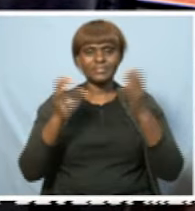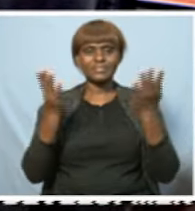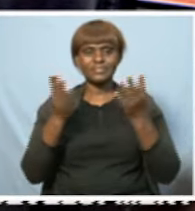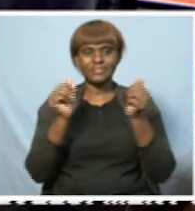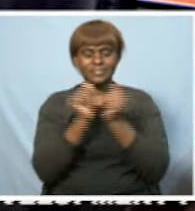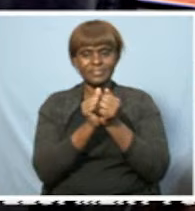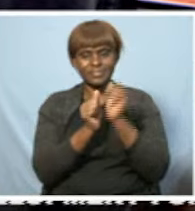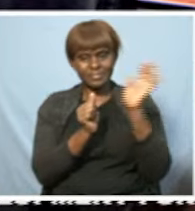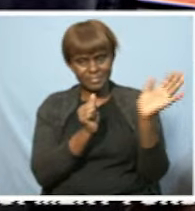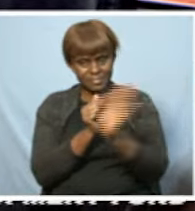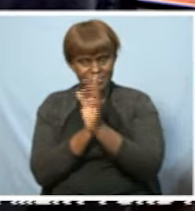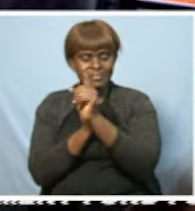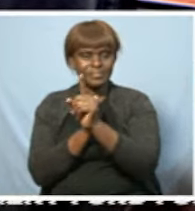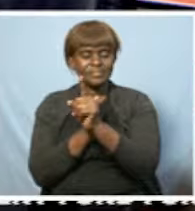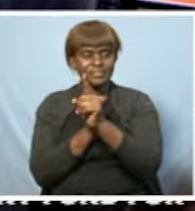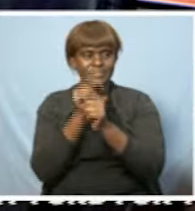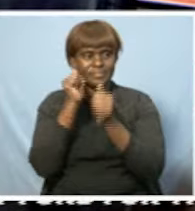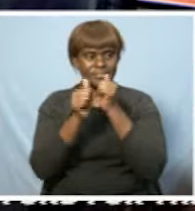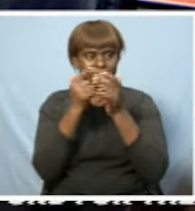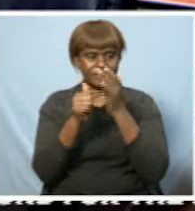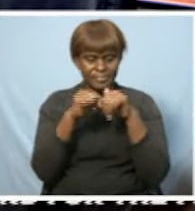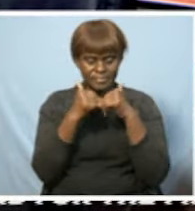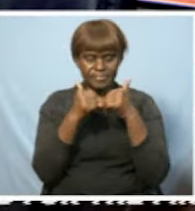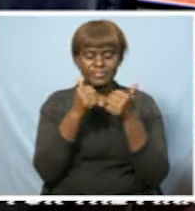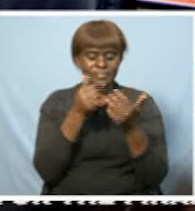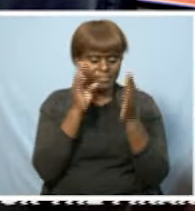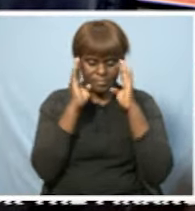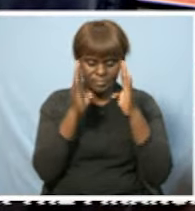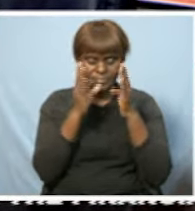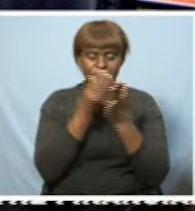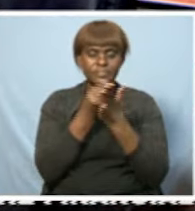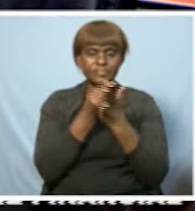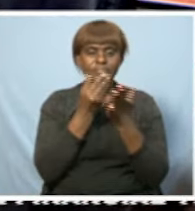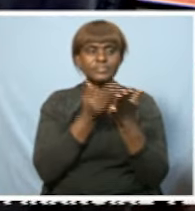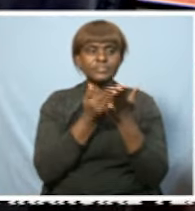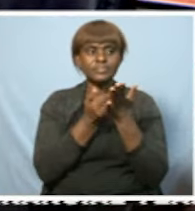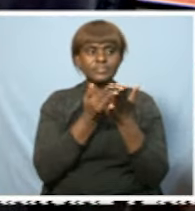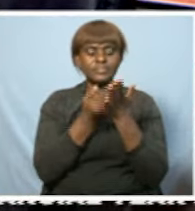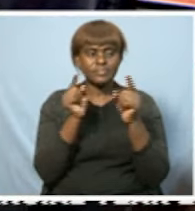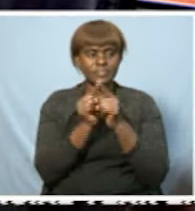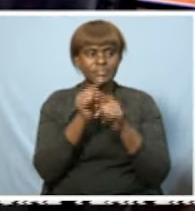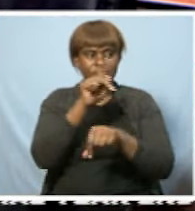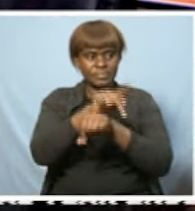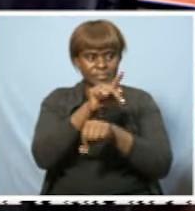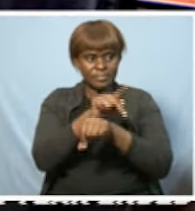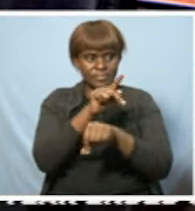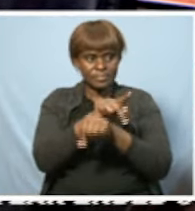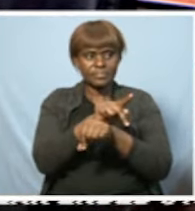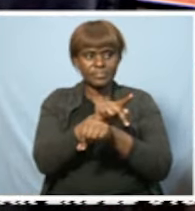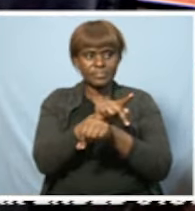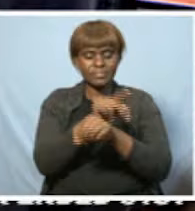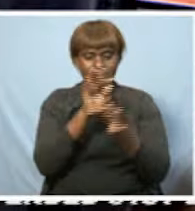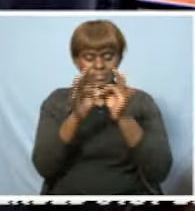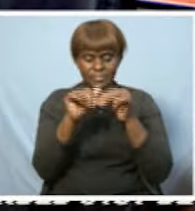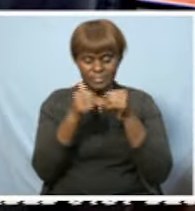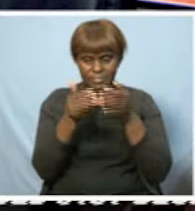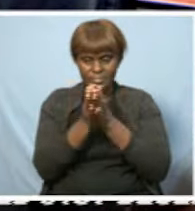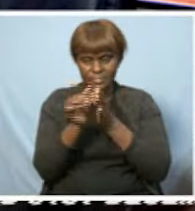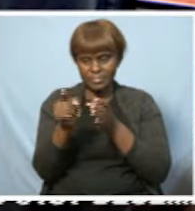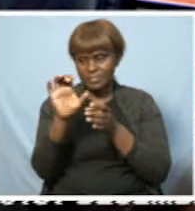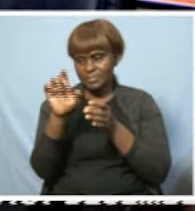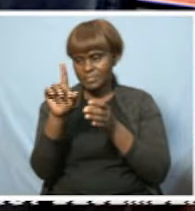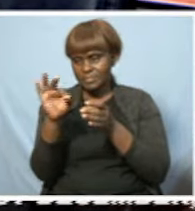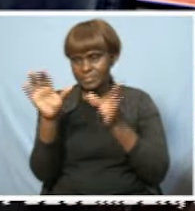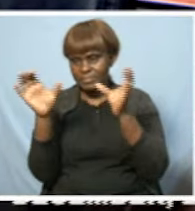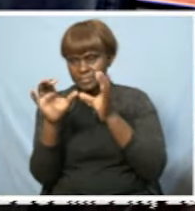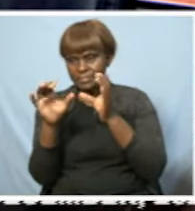that, because we are dealing with money here and projects. If we ask the CDFC